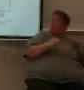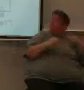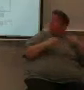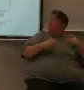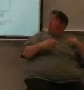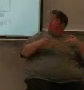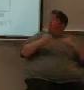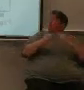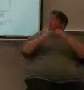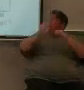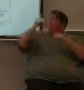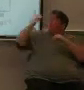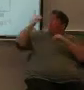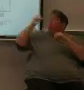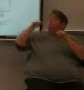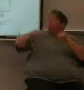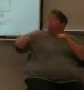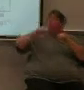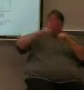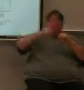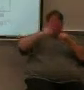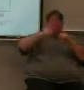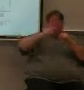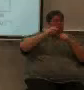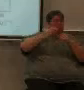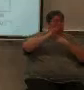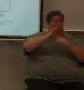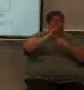that it's been acidic recently,